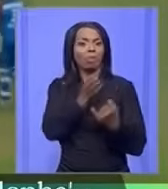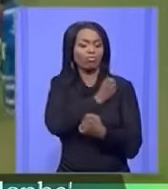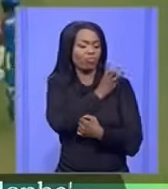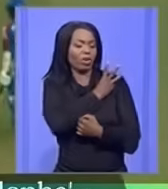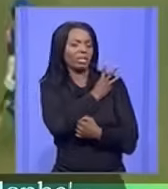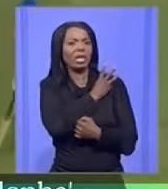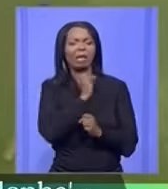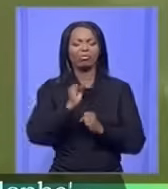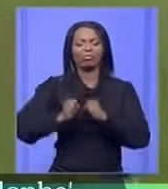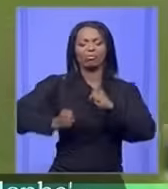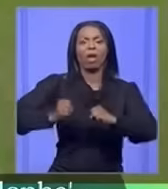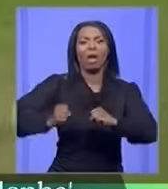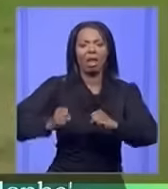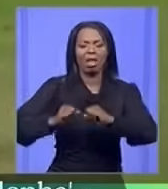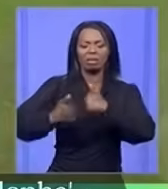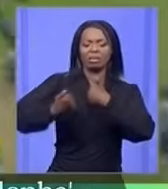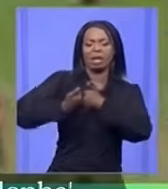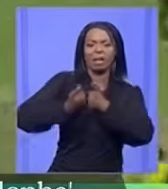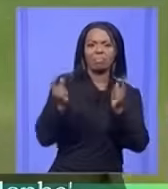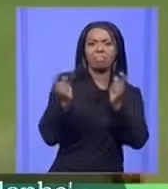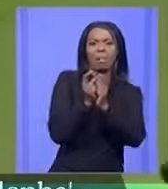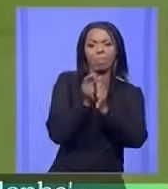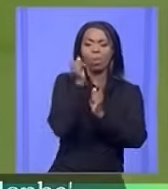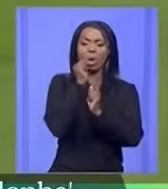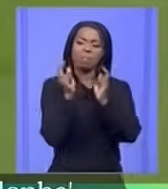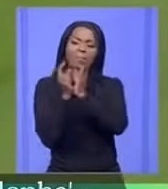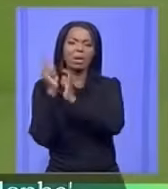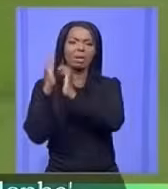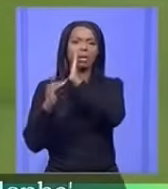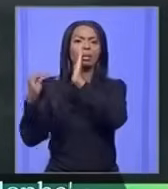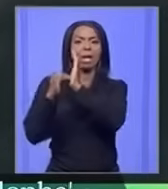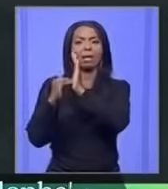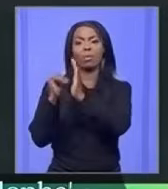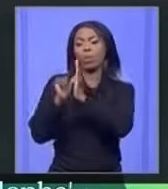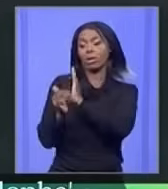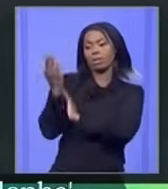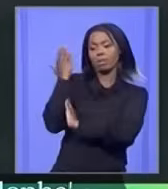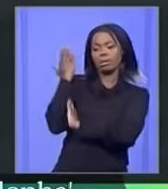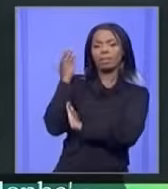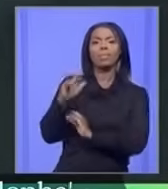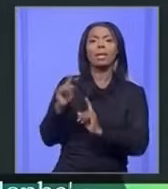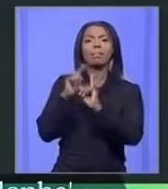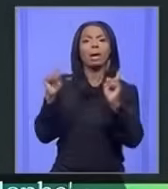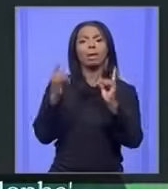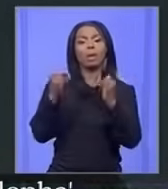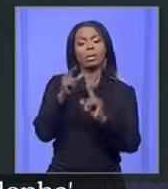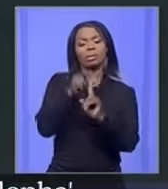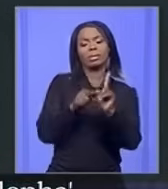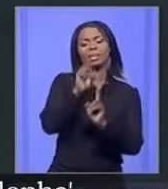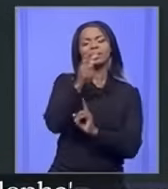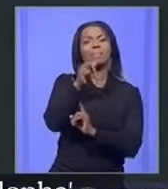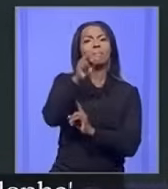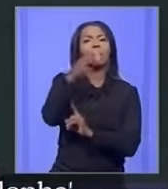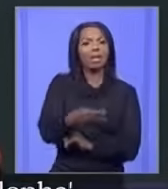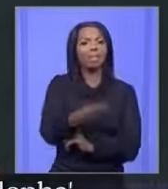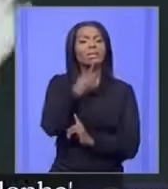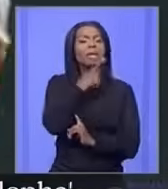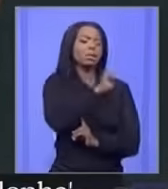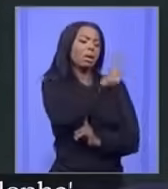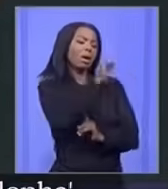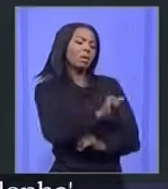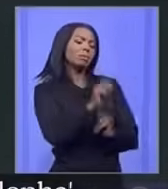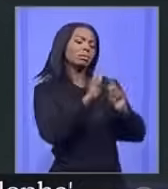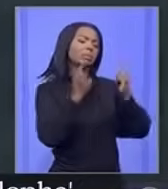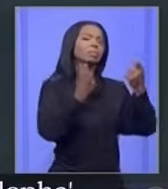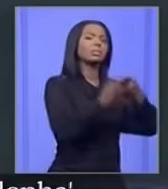ya pele ya teko kgahlanong le New Zealand mo bekeng ya go feta. Efela Smith o re mathata a Afrika Borwa dipapading